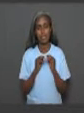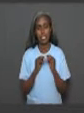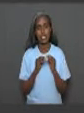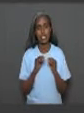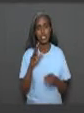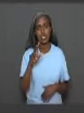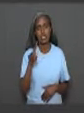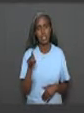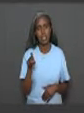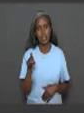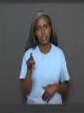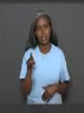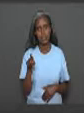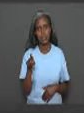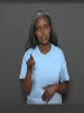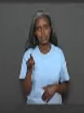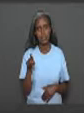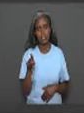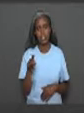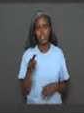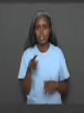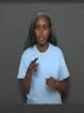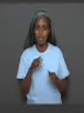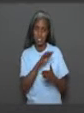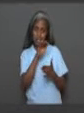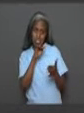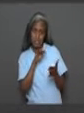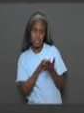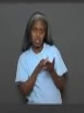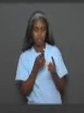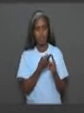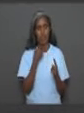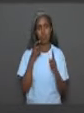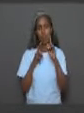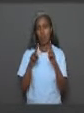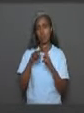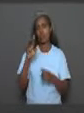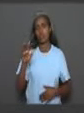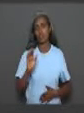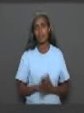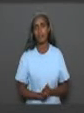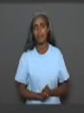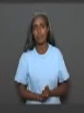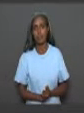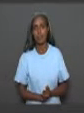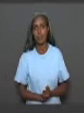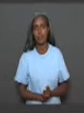plus 3x, restricted from 1 to 3.